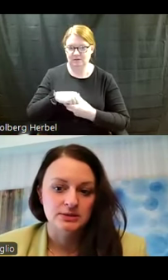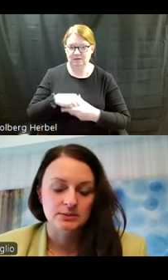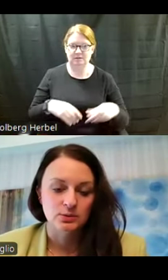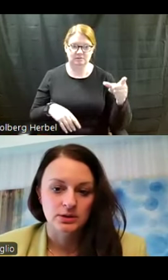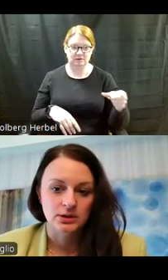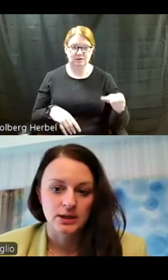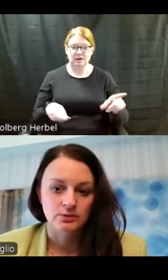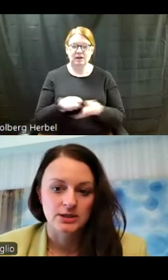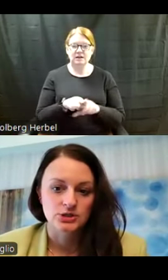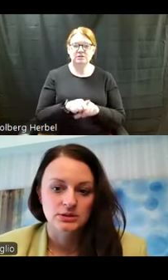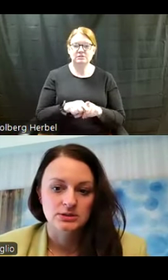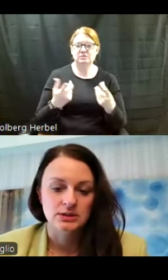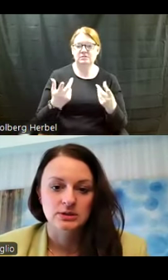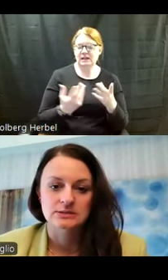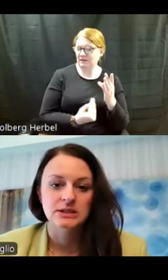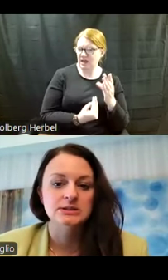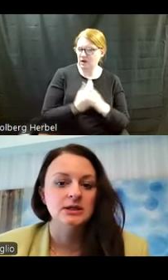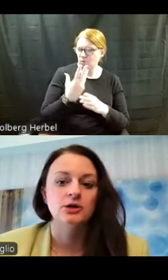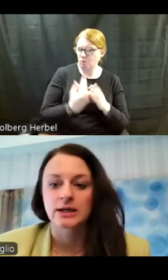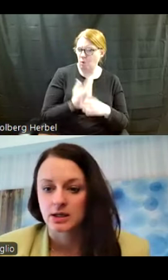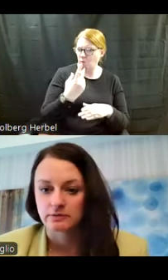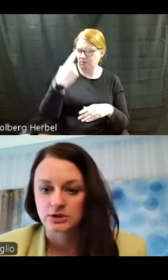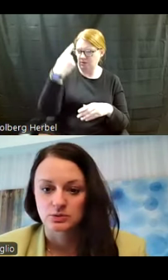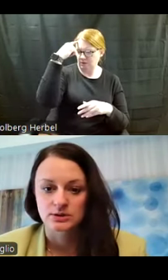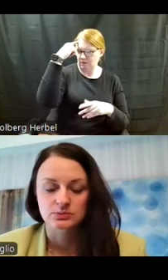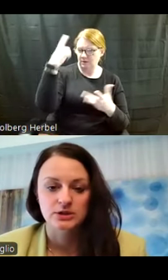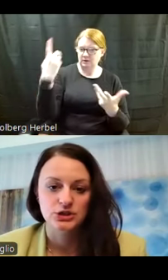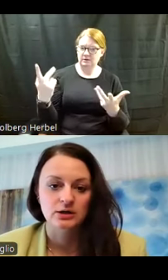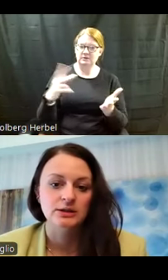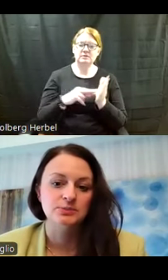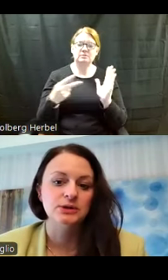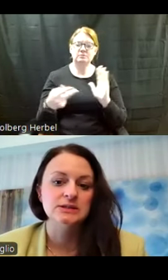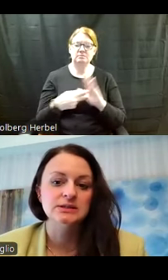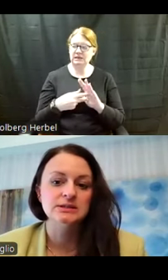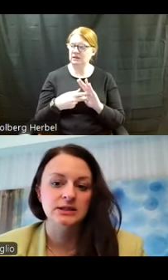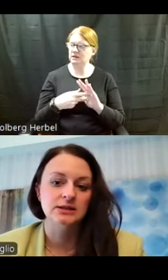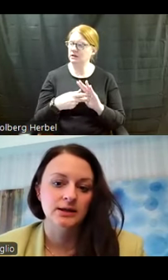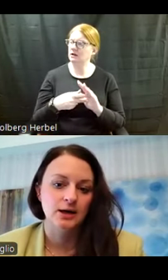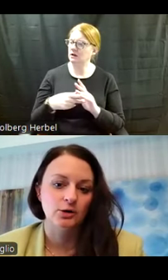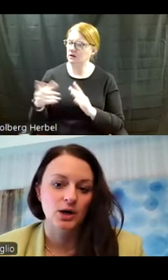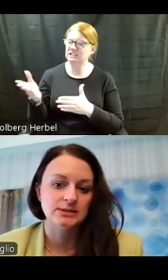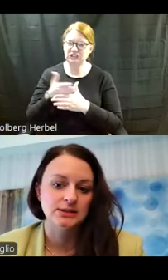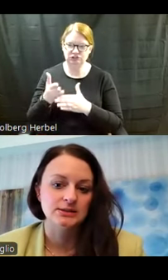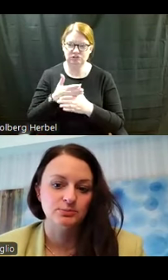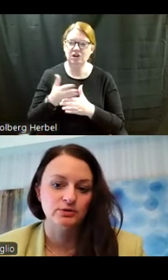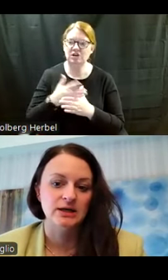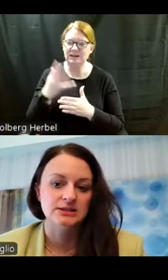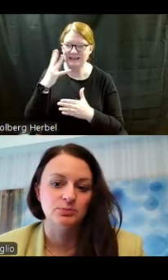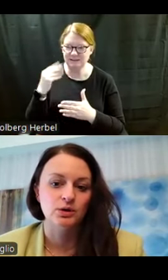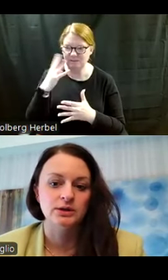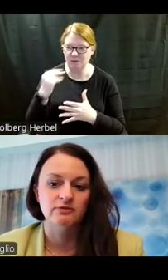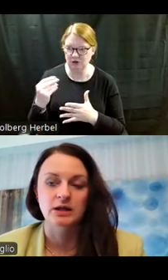through peer support and collaboration. So this means integrating individuals with shared experiences into the care process to